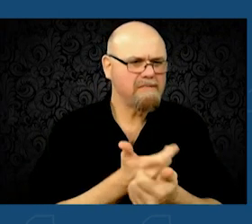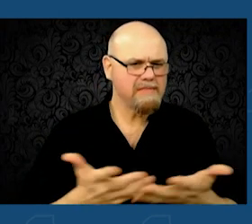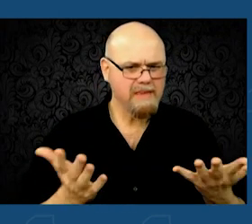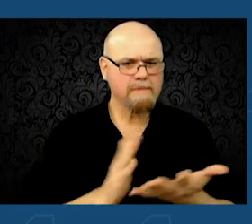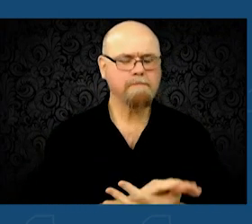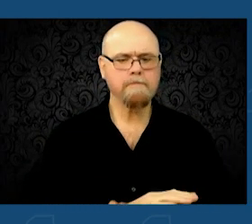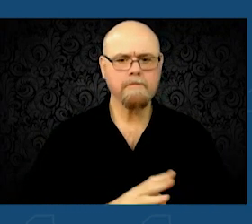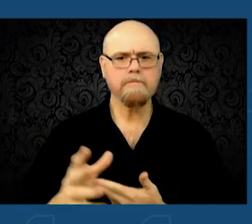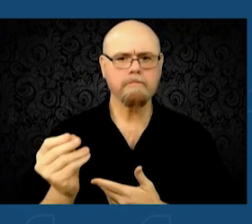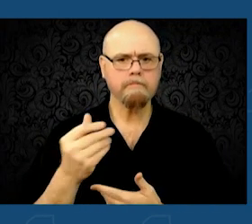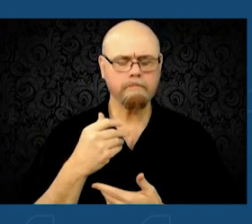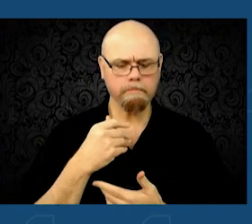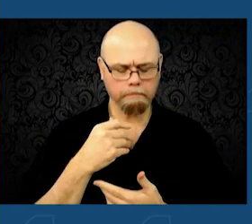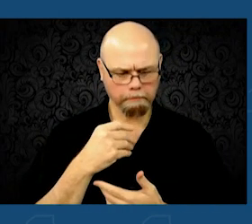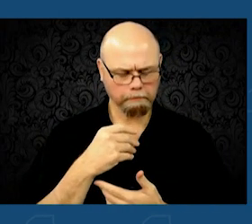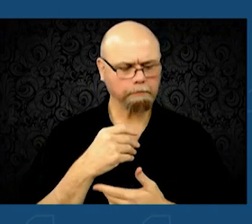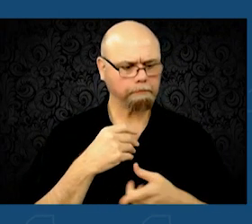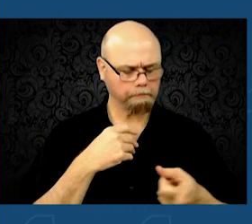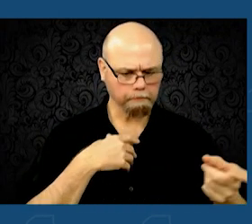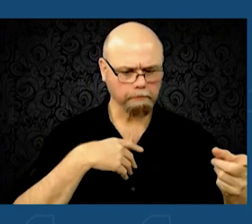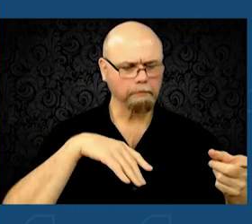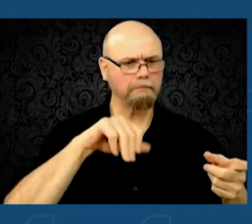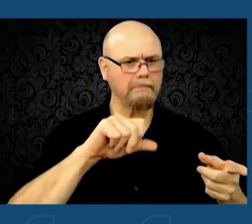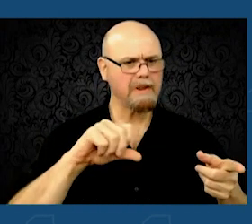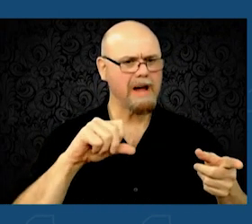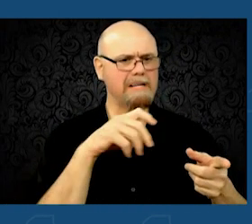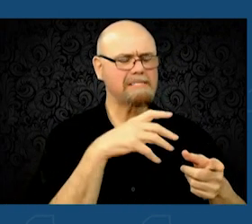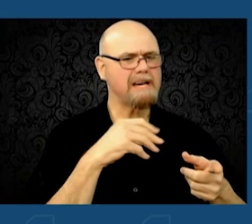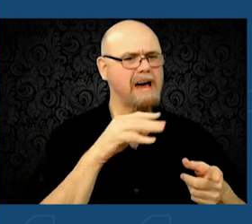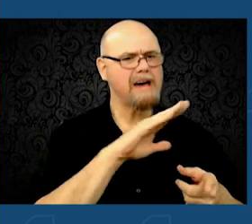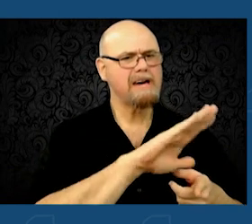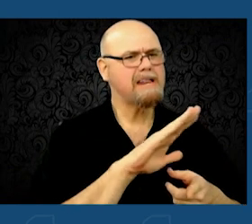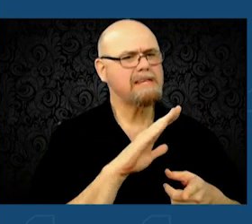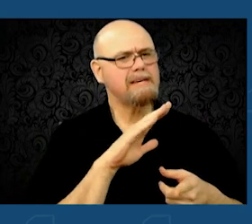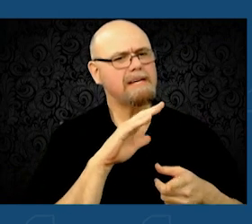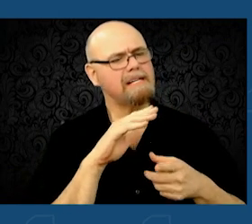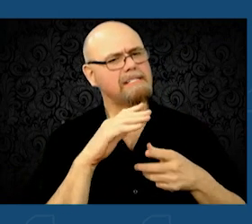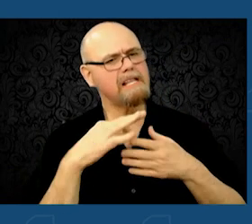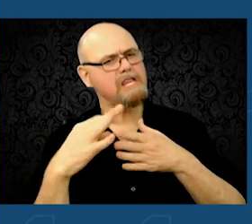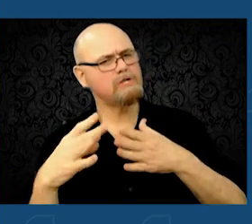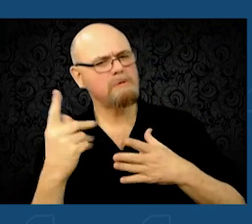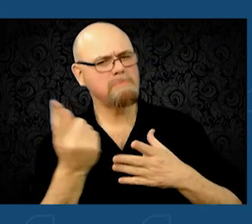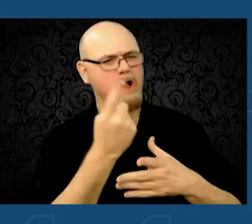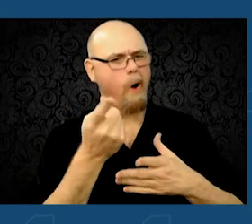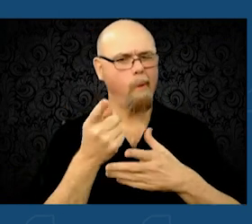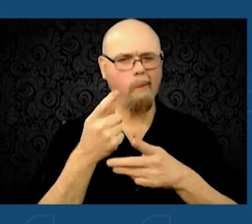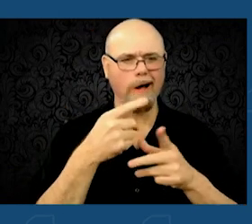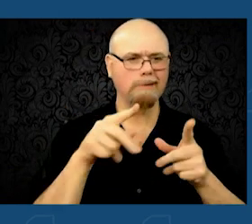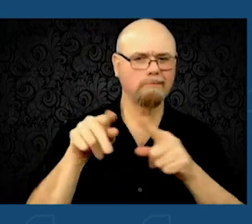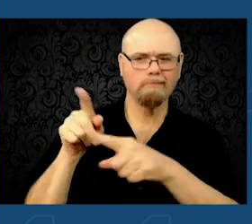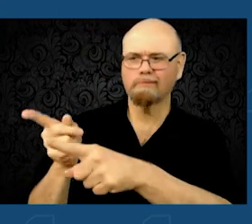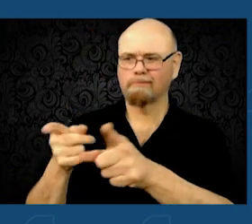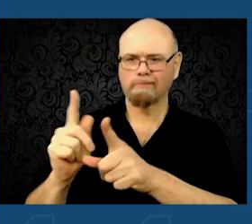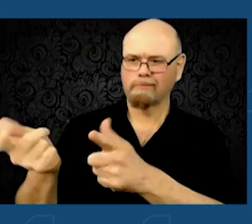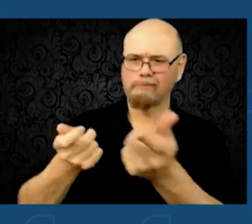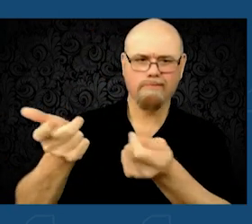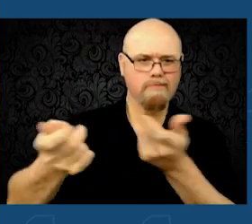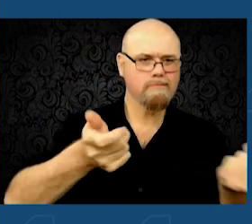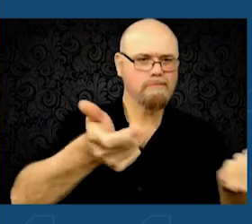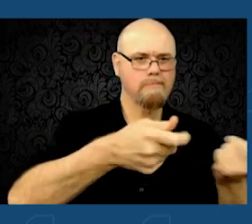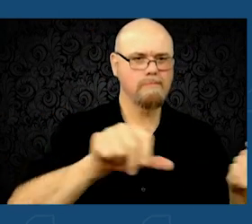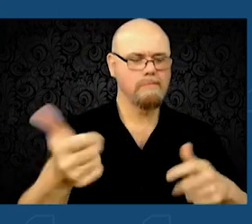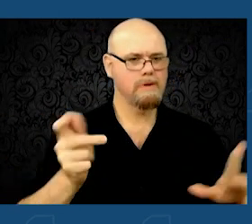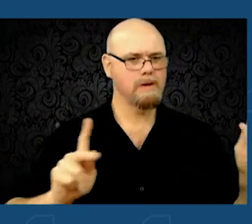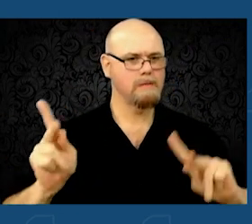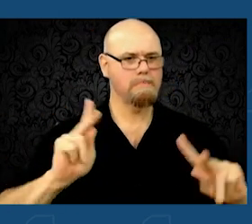know, I mentioned Kaz and his leadership. You know, he makes it all about everybody else. He pulls people in. An inclusive